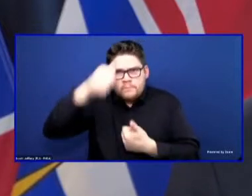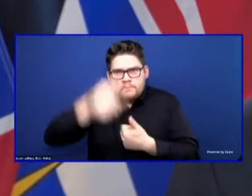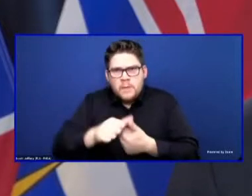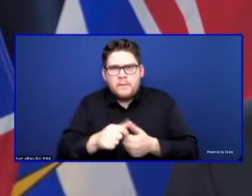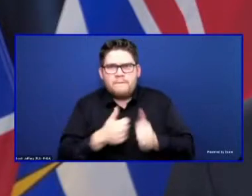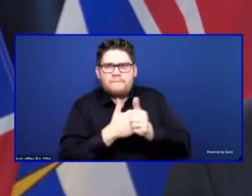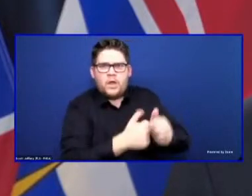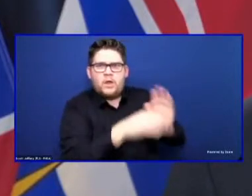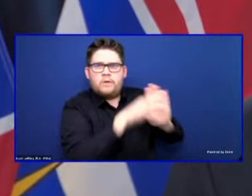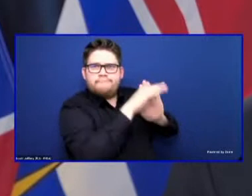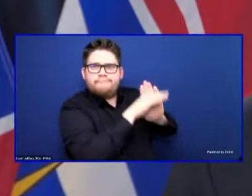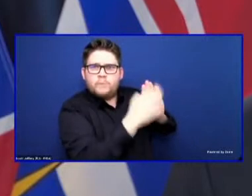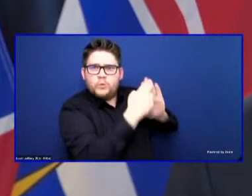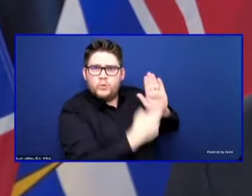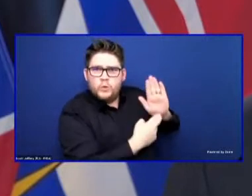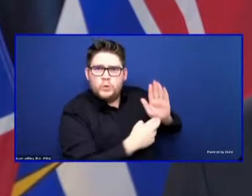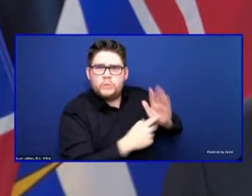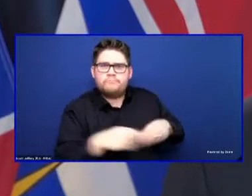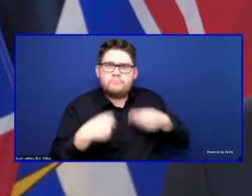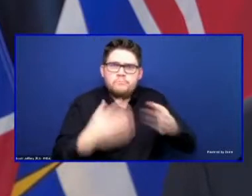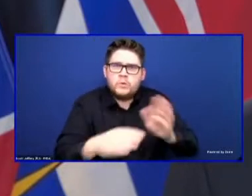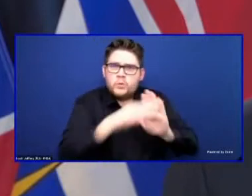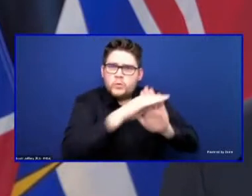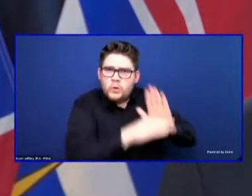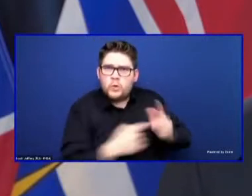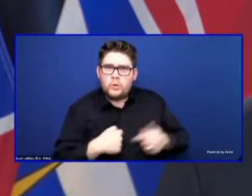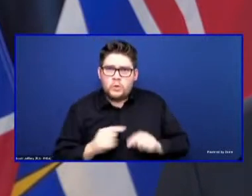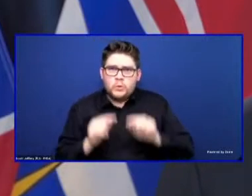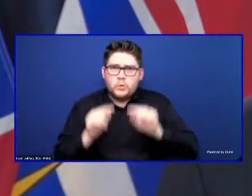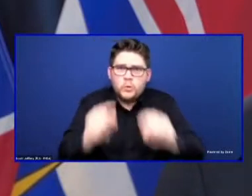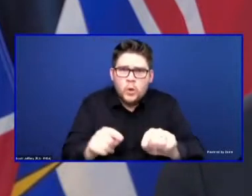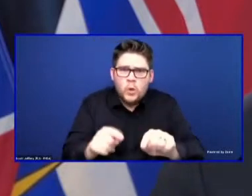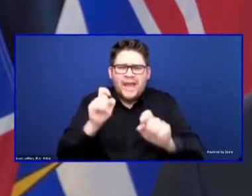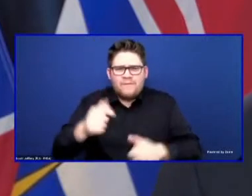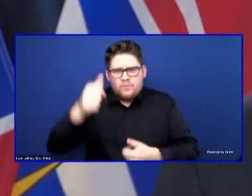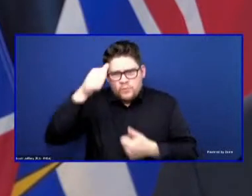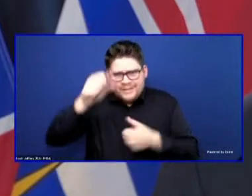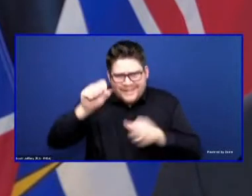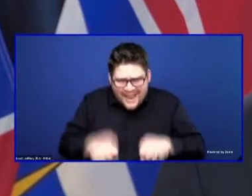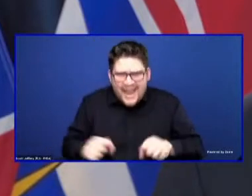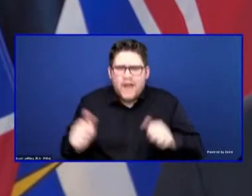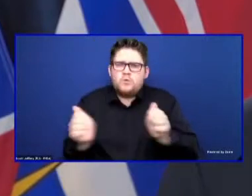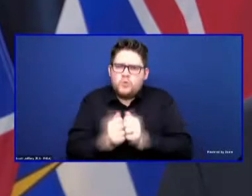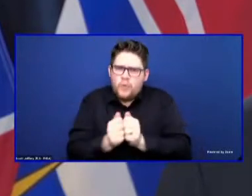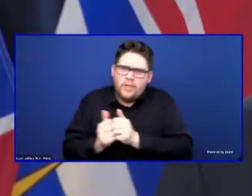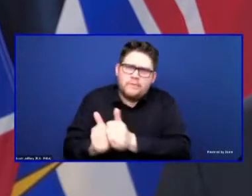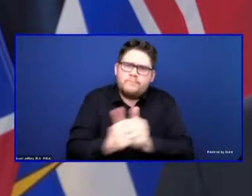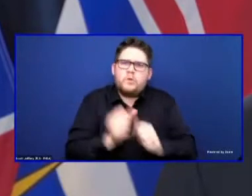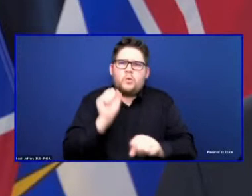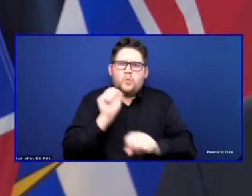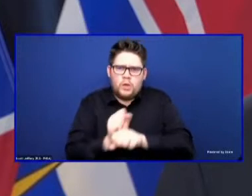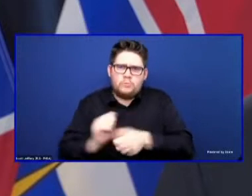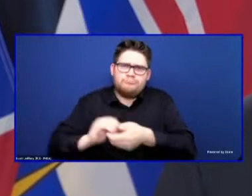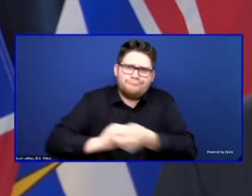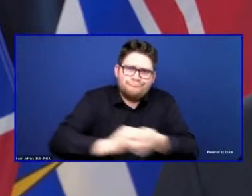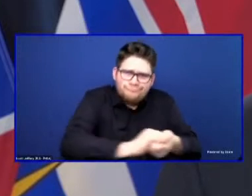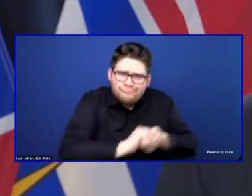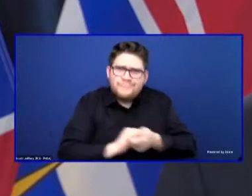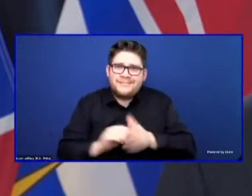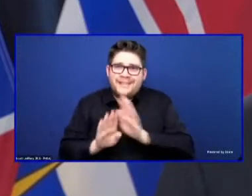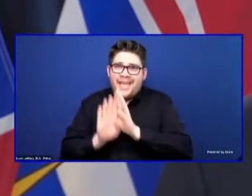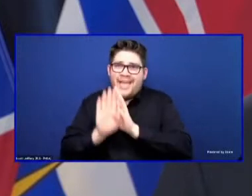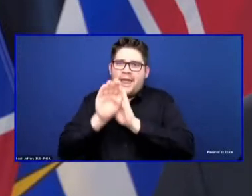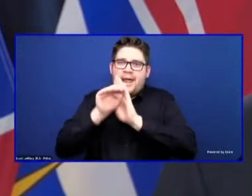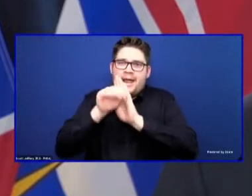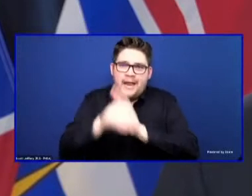can do this together. In the last few days, we have seen a decline in case in our test positivity, but